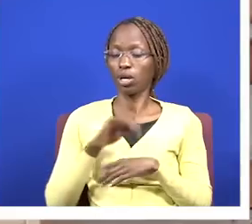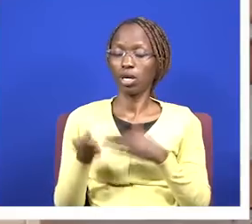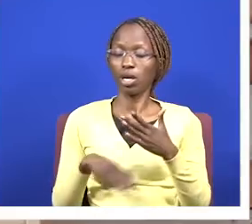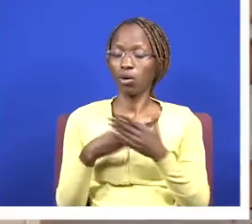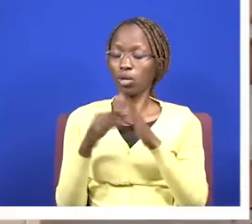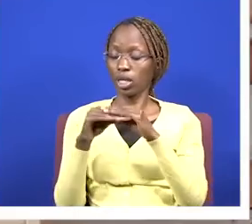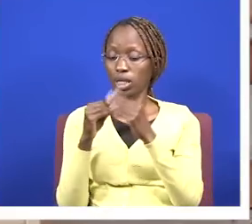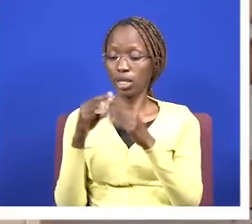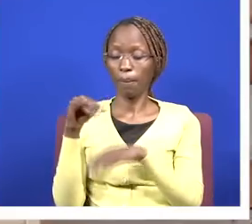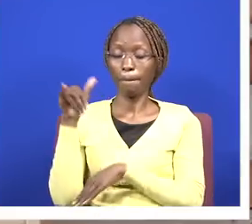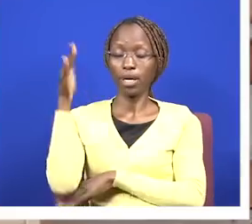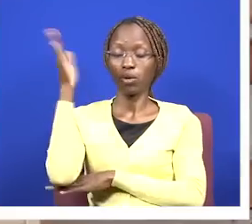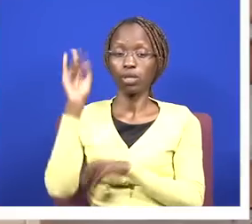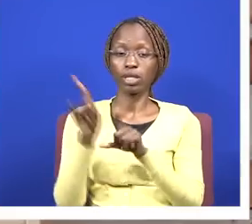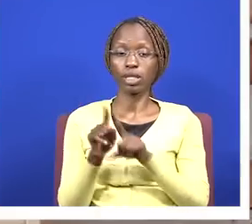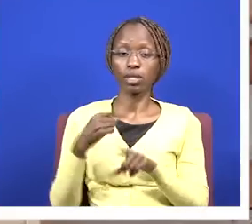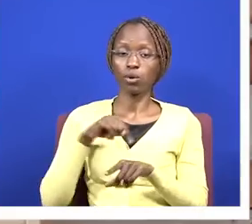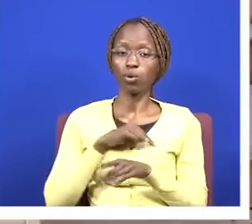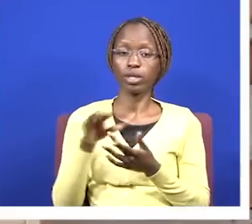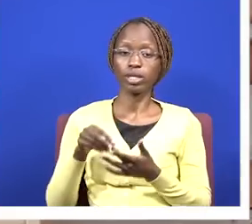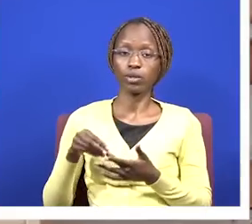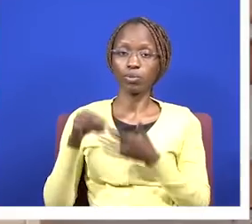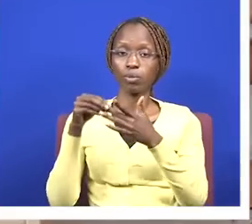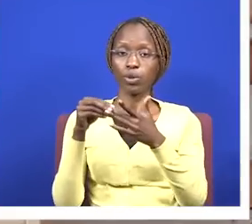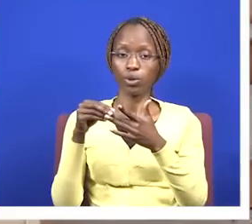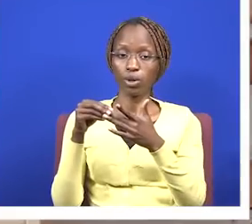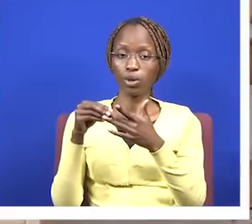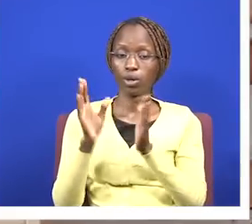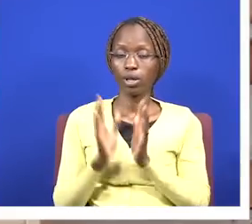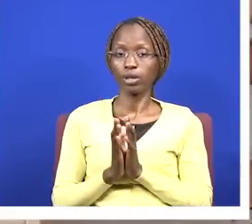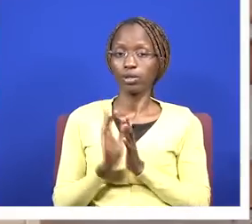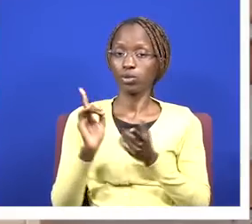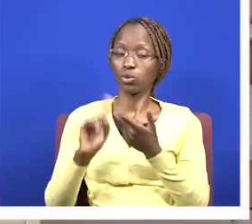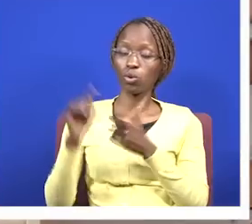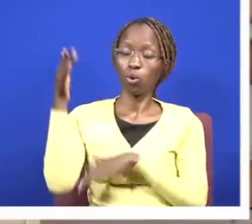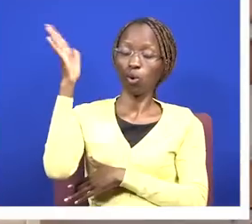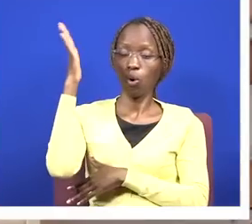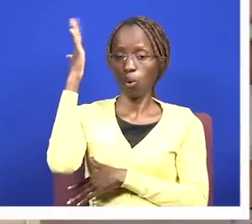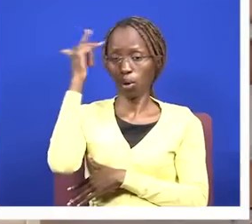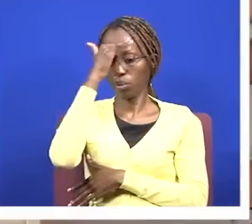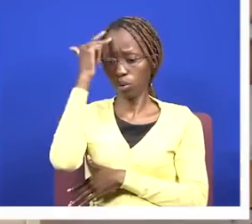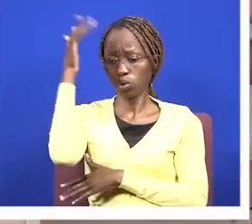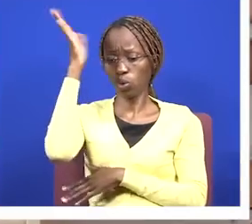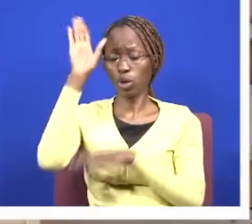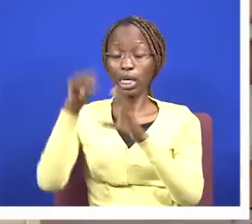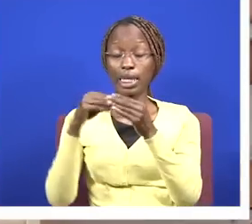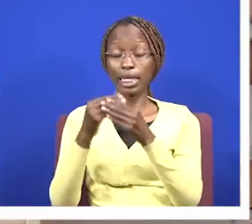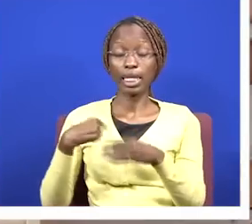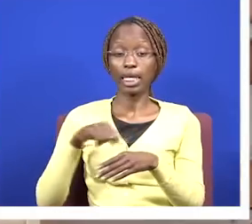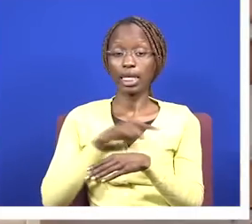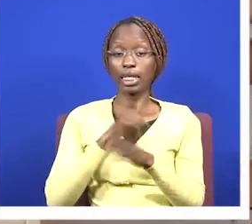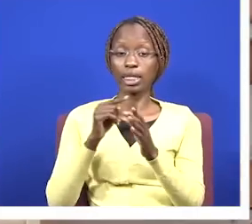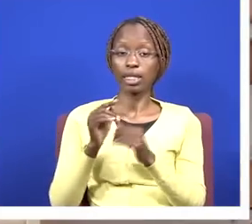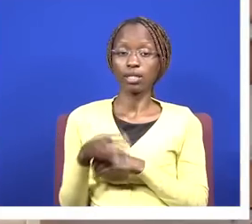different, we are special and valuable to God because he made us, and he made